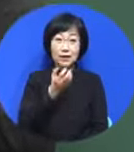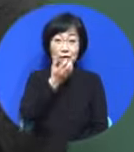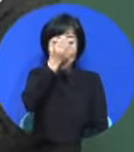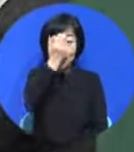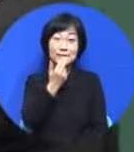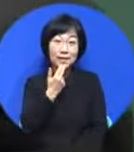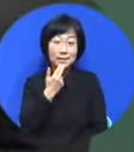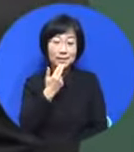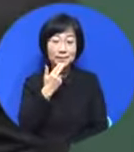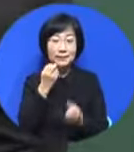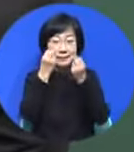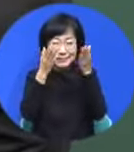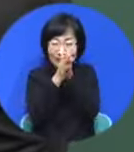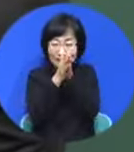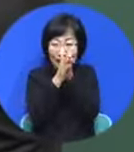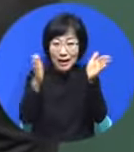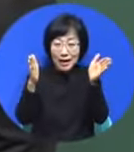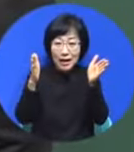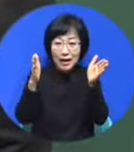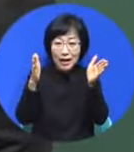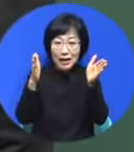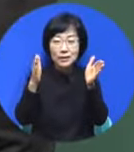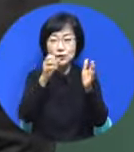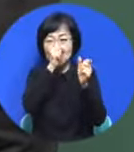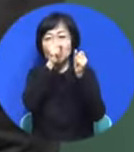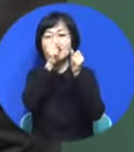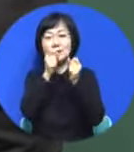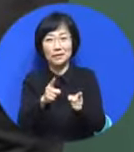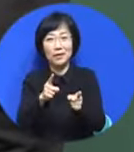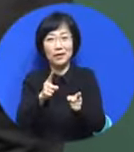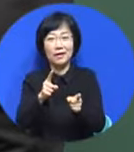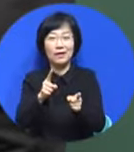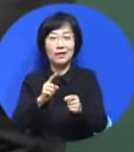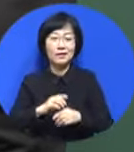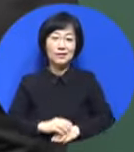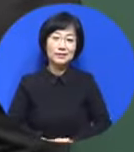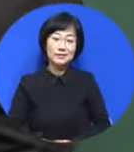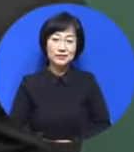So this actually became a great opportunity, a new beginning for Joseph.